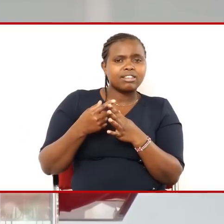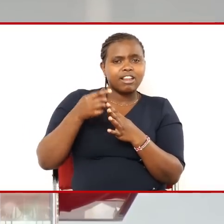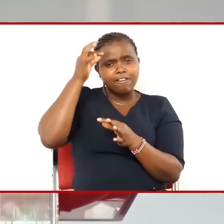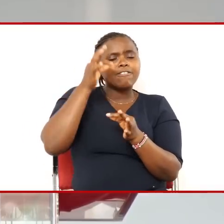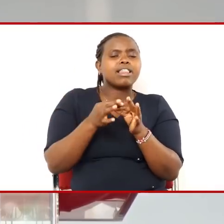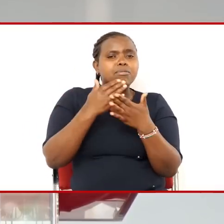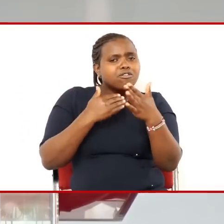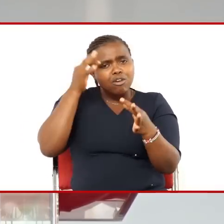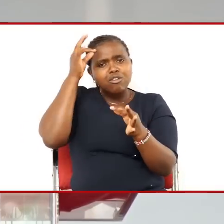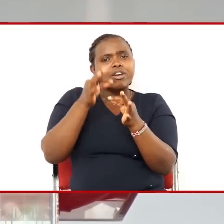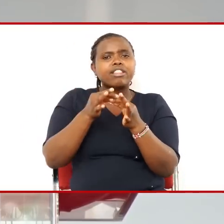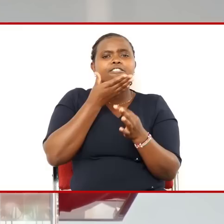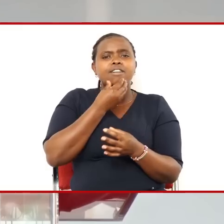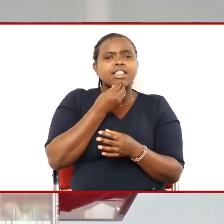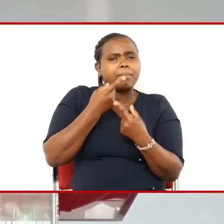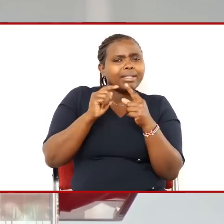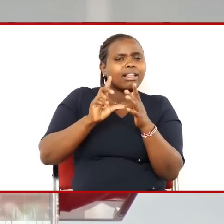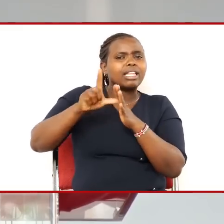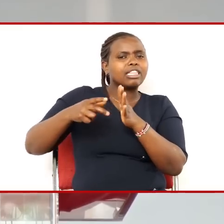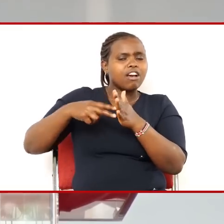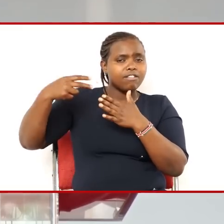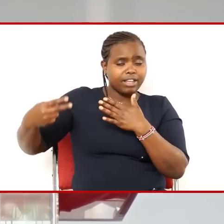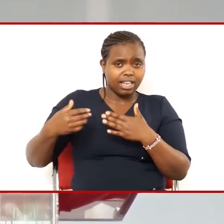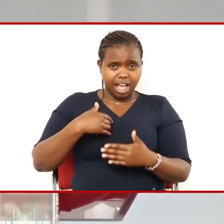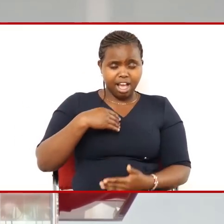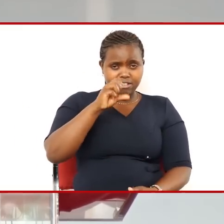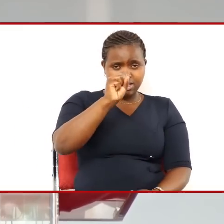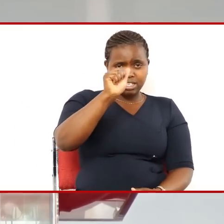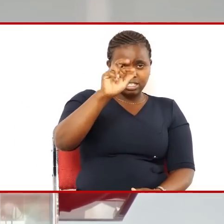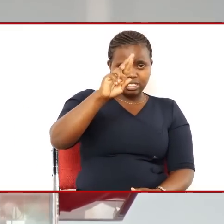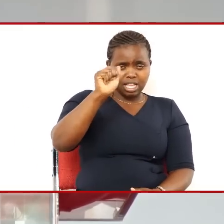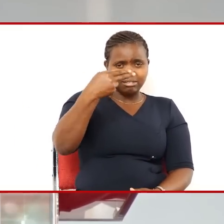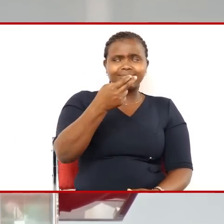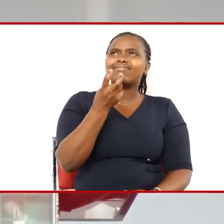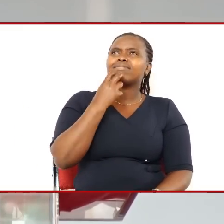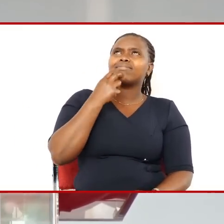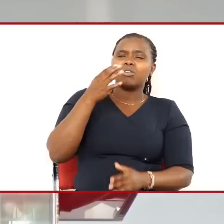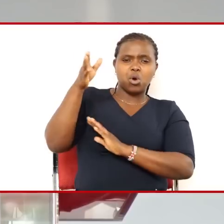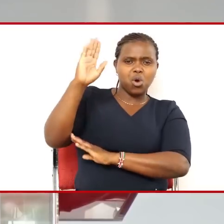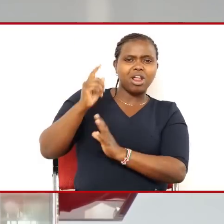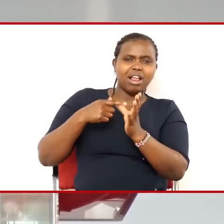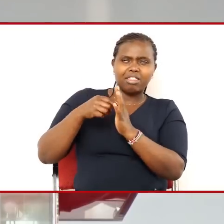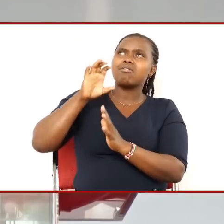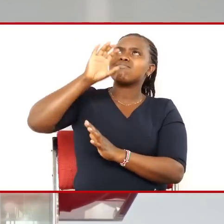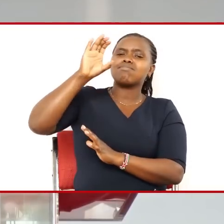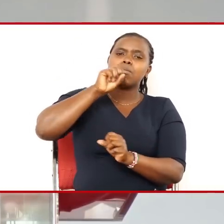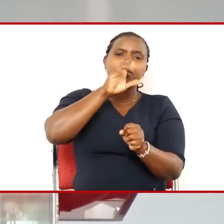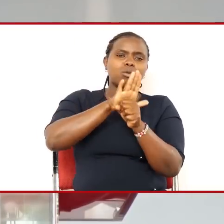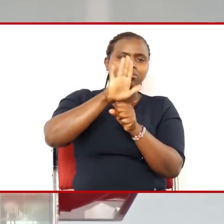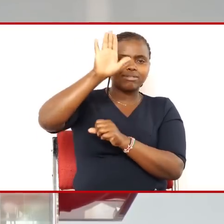of faith, he failed. Sarah laughed at God and mocked his